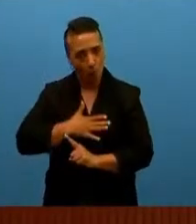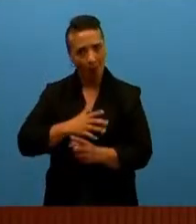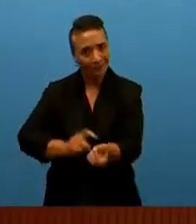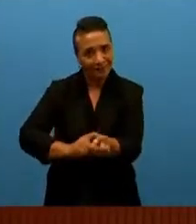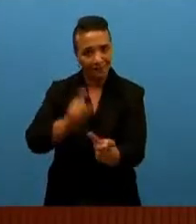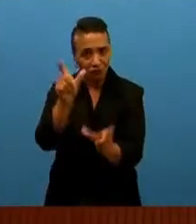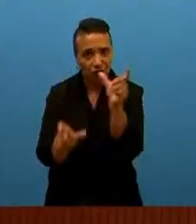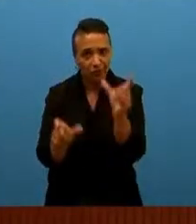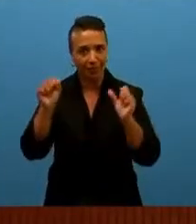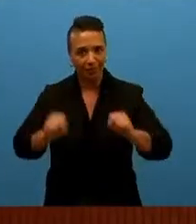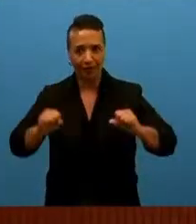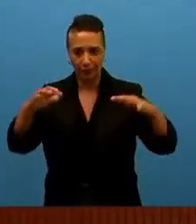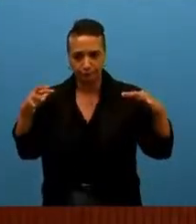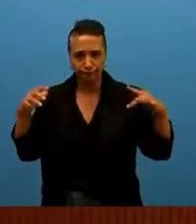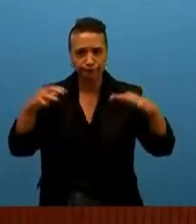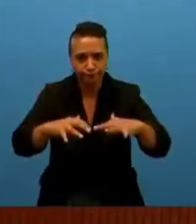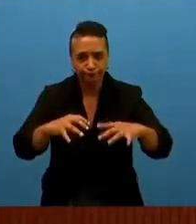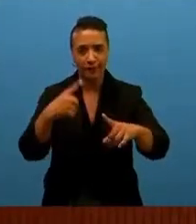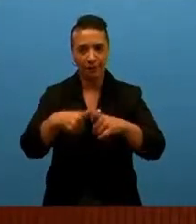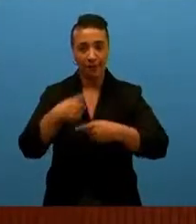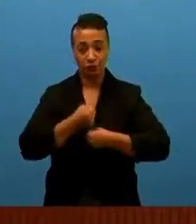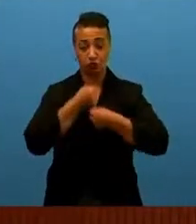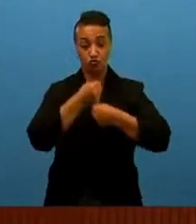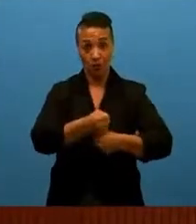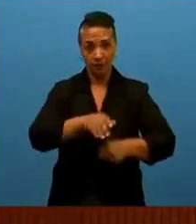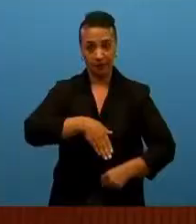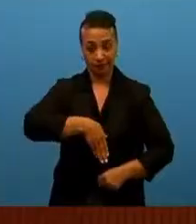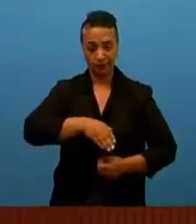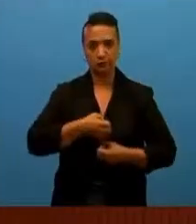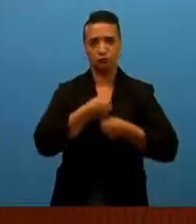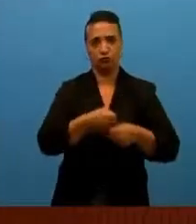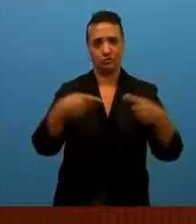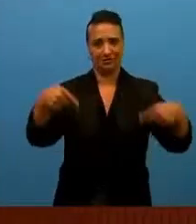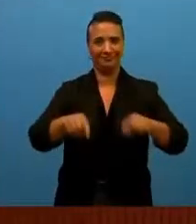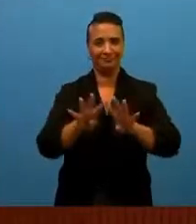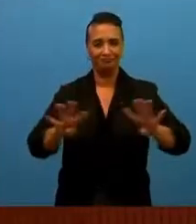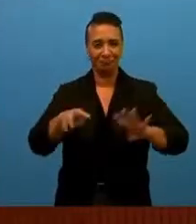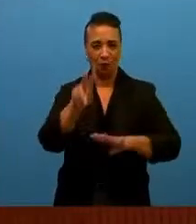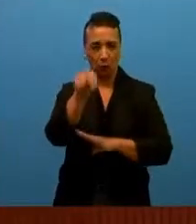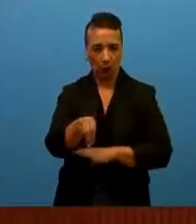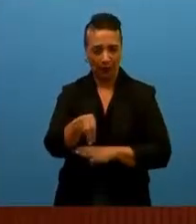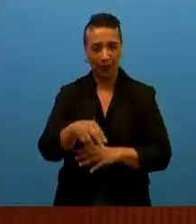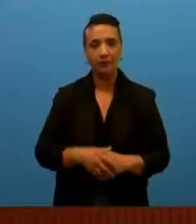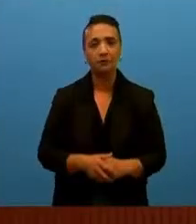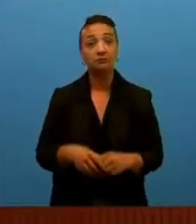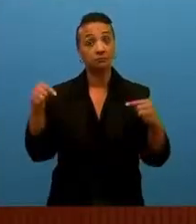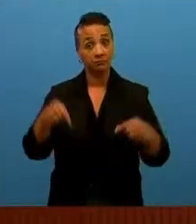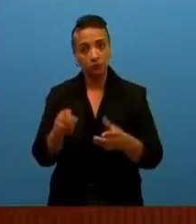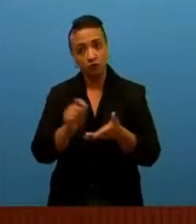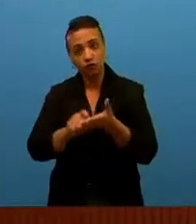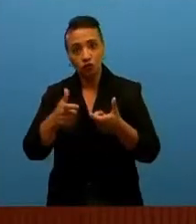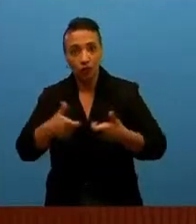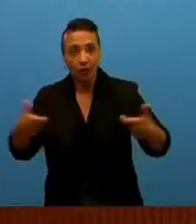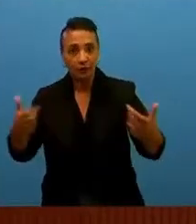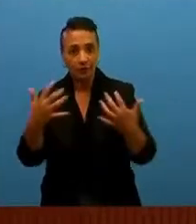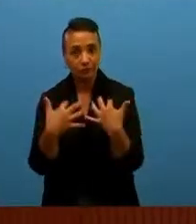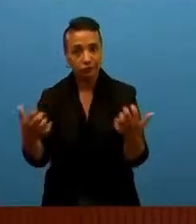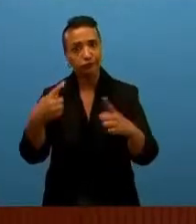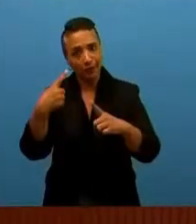peoples' representative institutions within the United Nations, particularly the General Assembly and the Human Rights